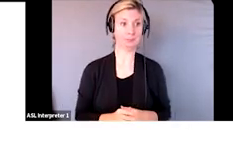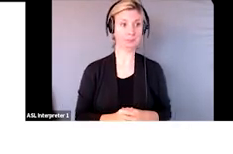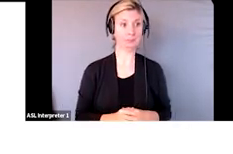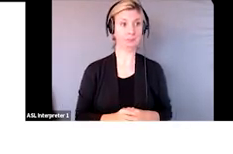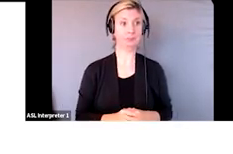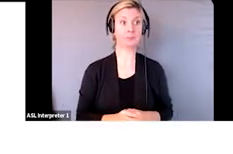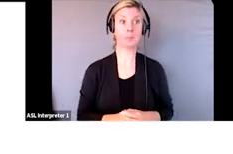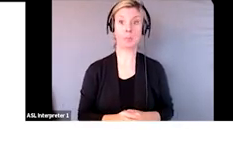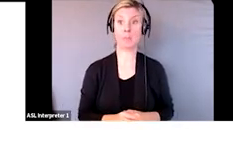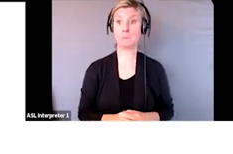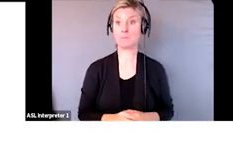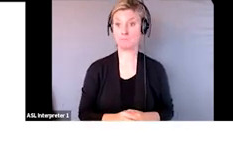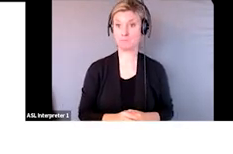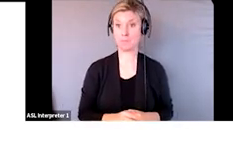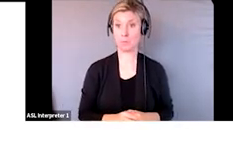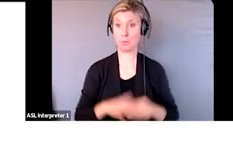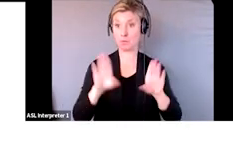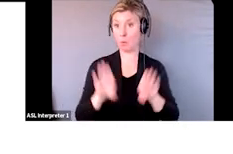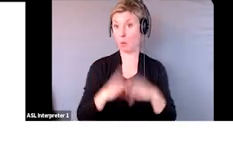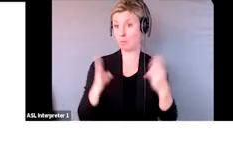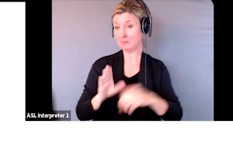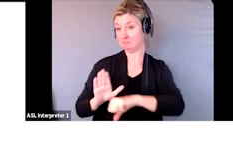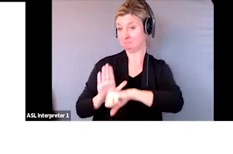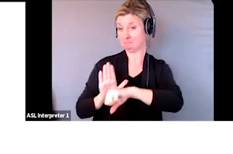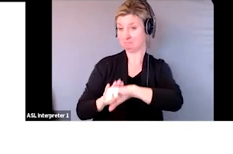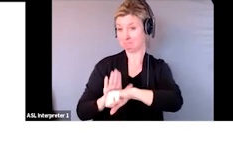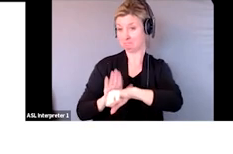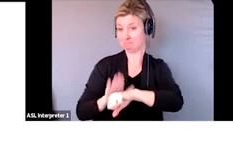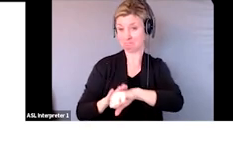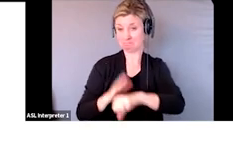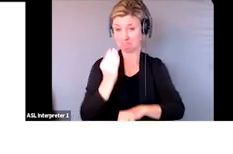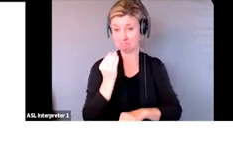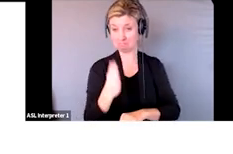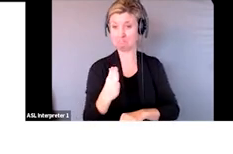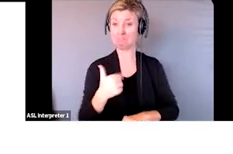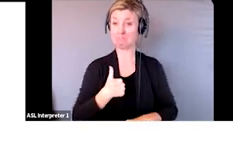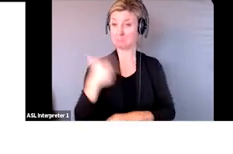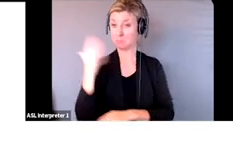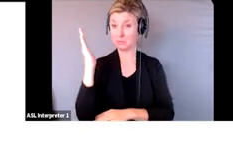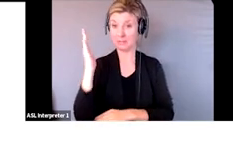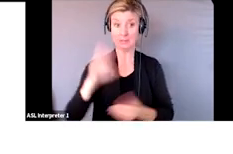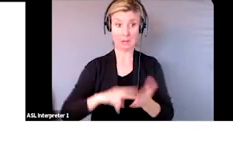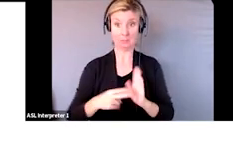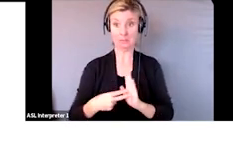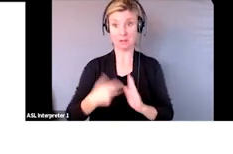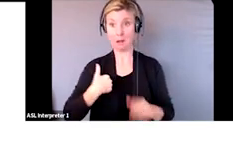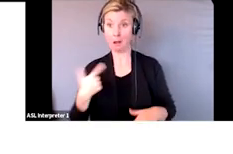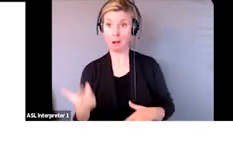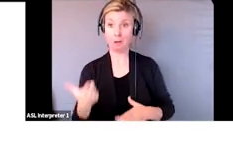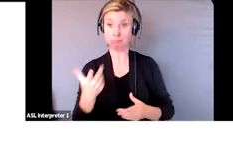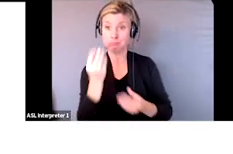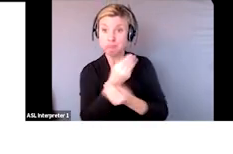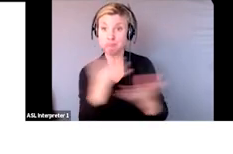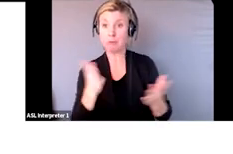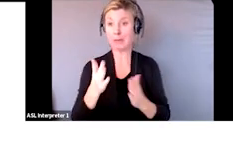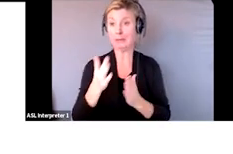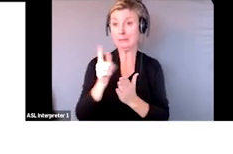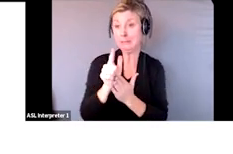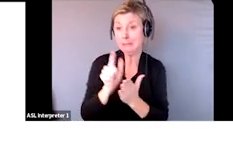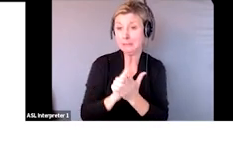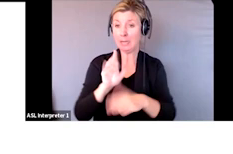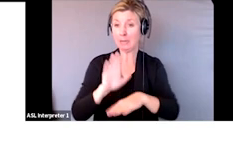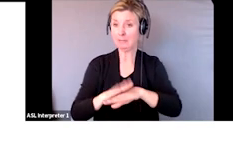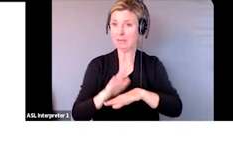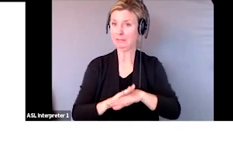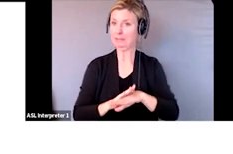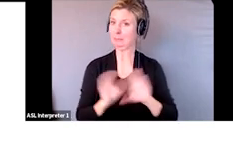want to just remind you that this talk doesn't constitute legal advice. And if you have any questions that are